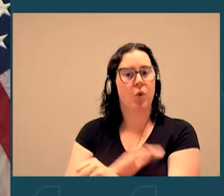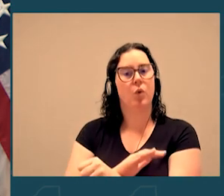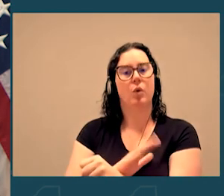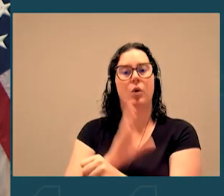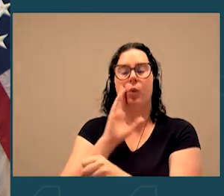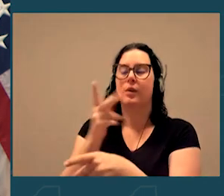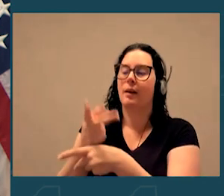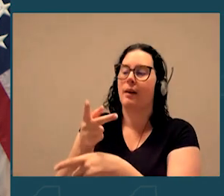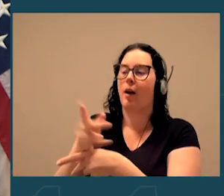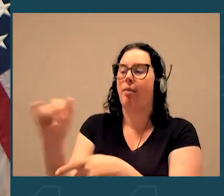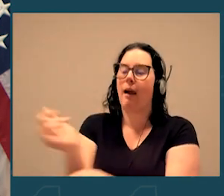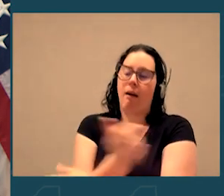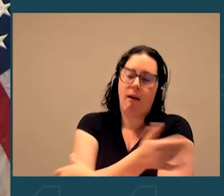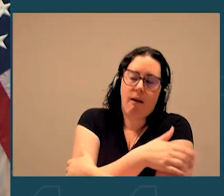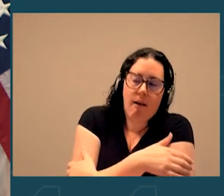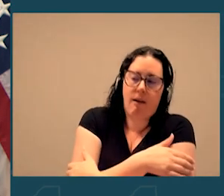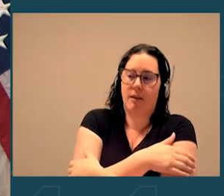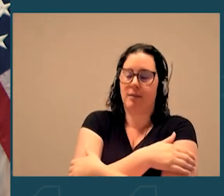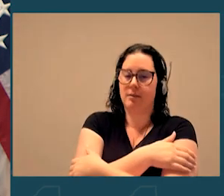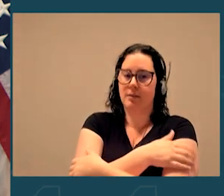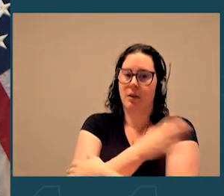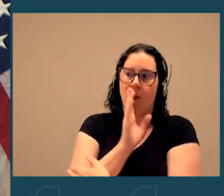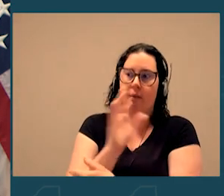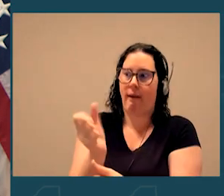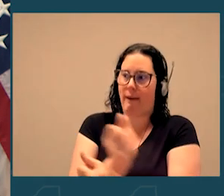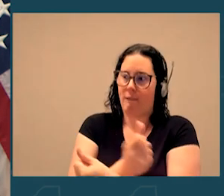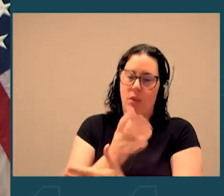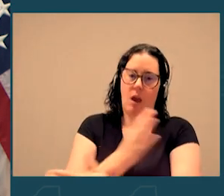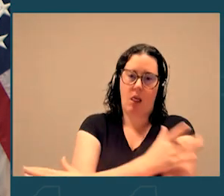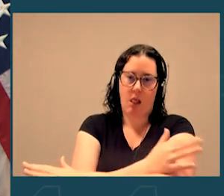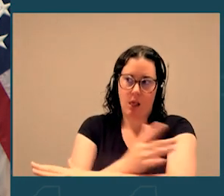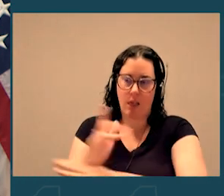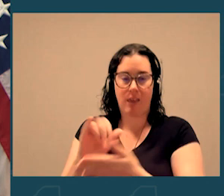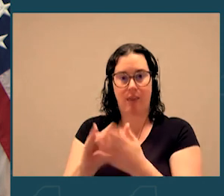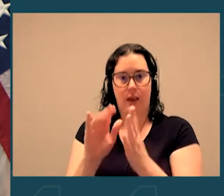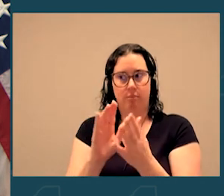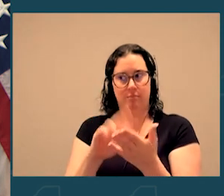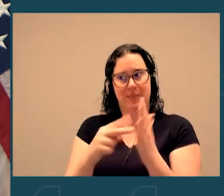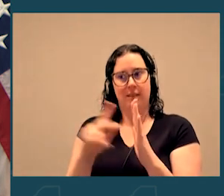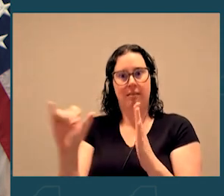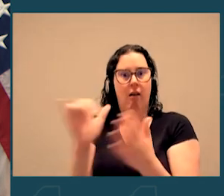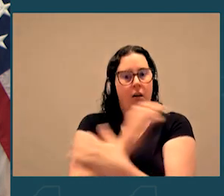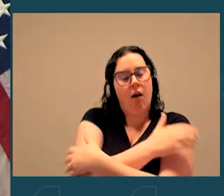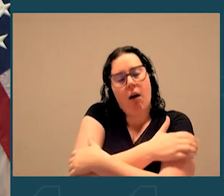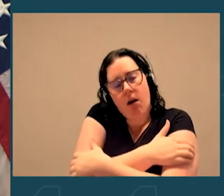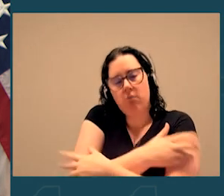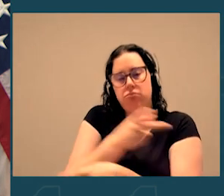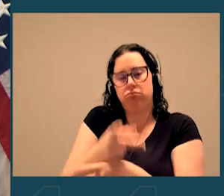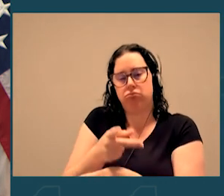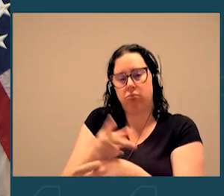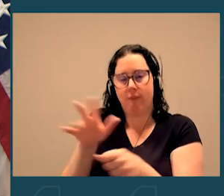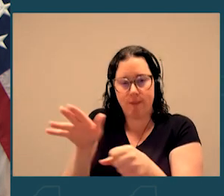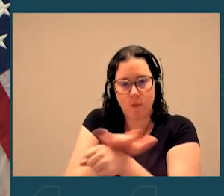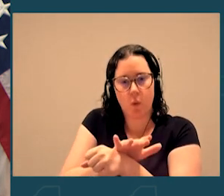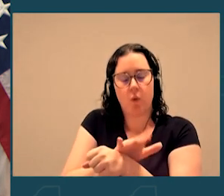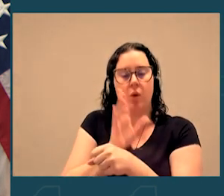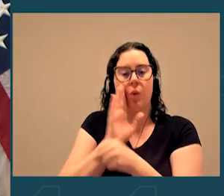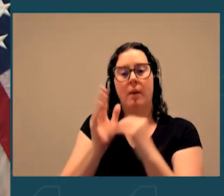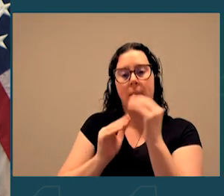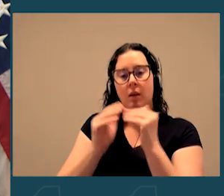hug. And that's what wraparound means to me. And so we're going to be building more of that housing. We're investing